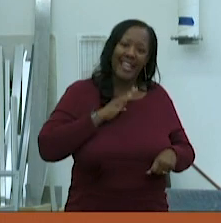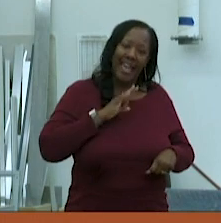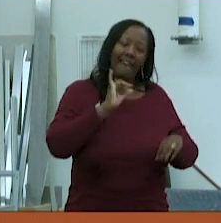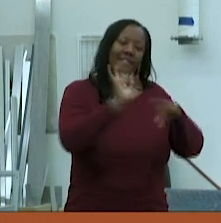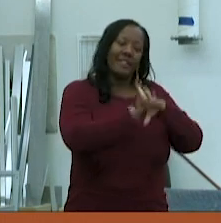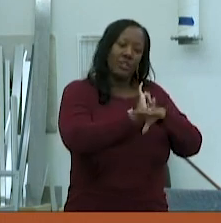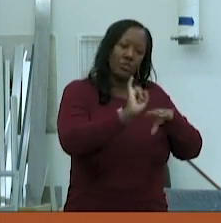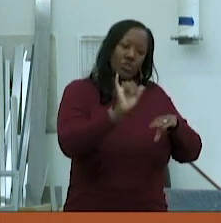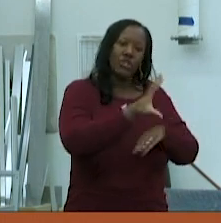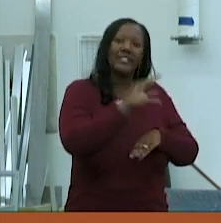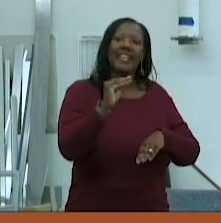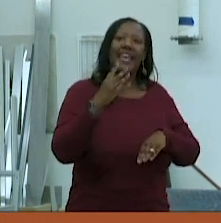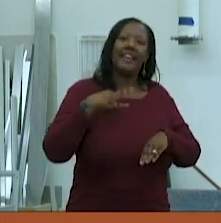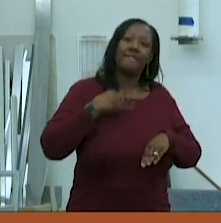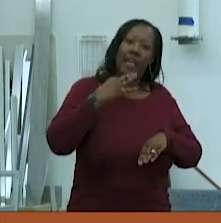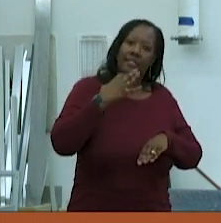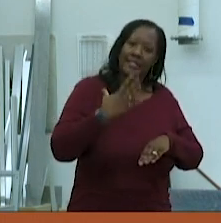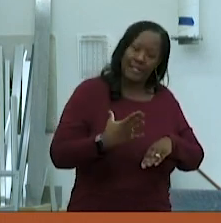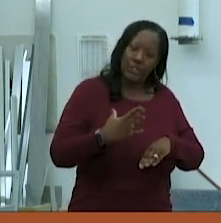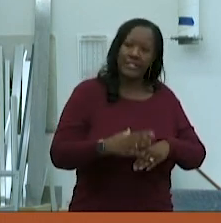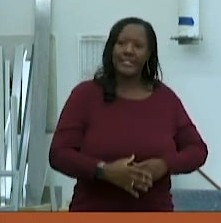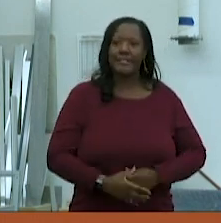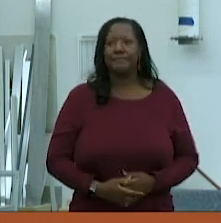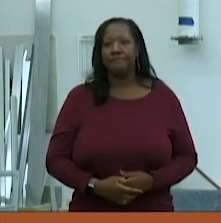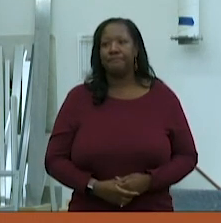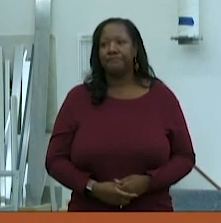and volunteers.